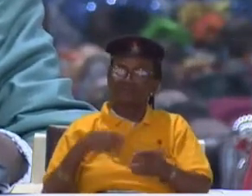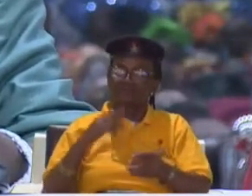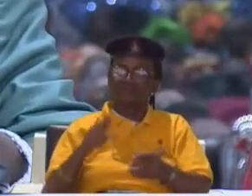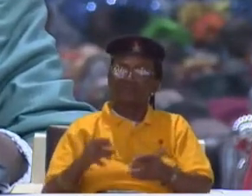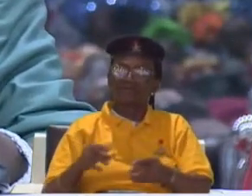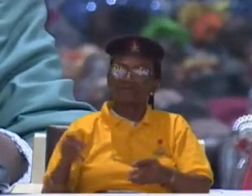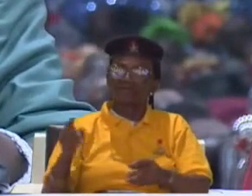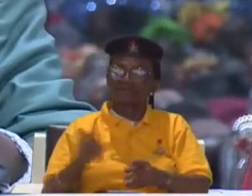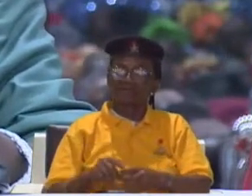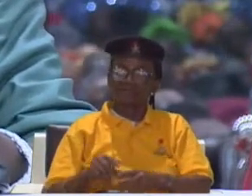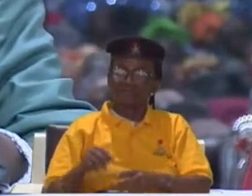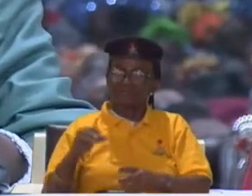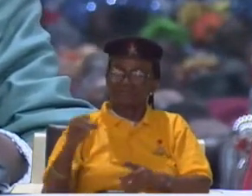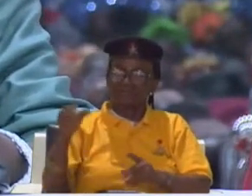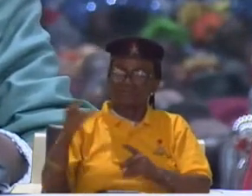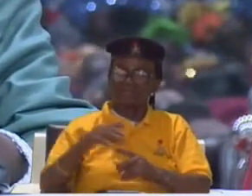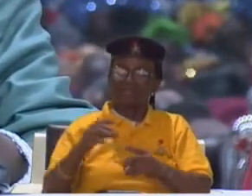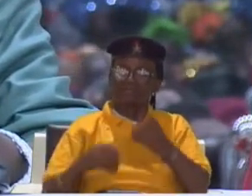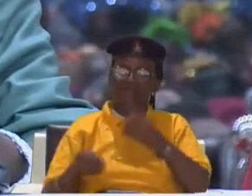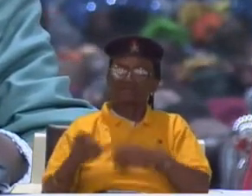But when you find in John chapter